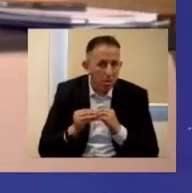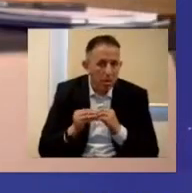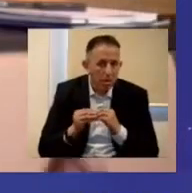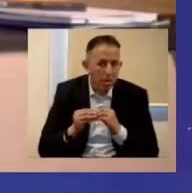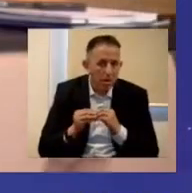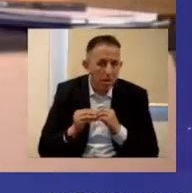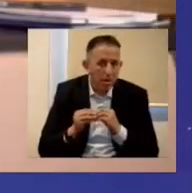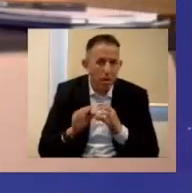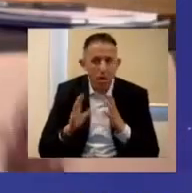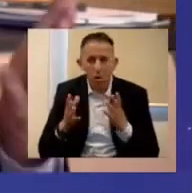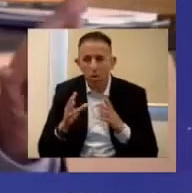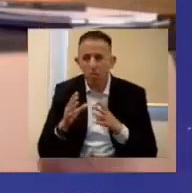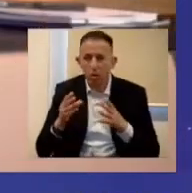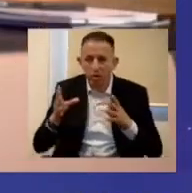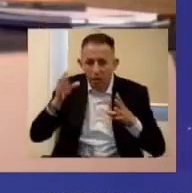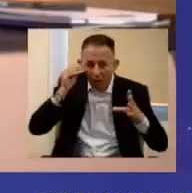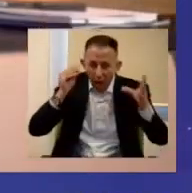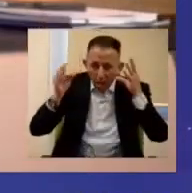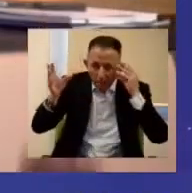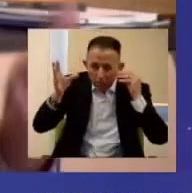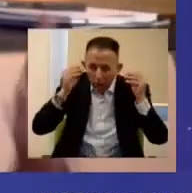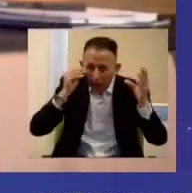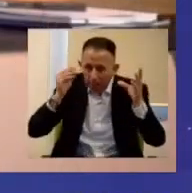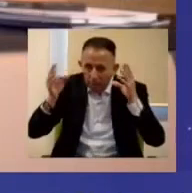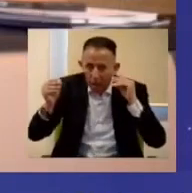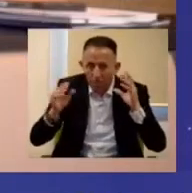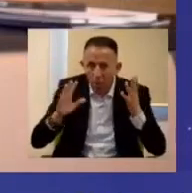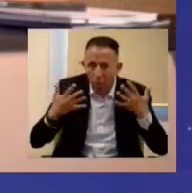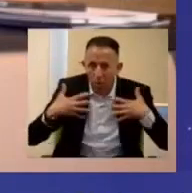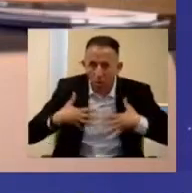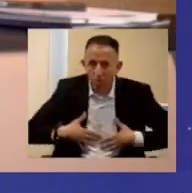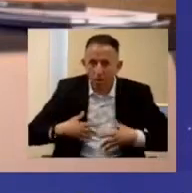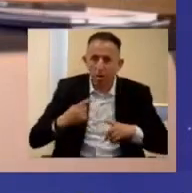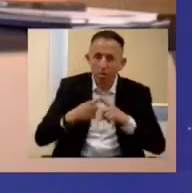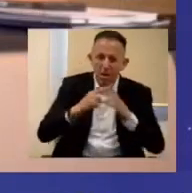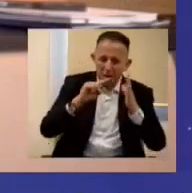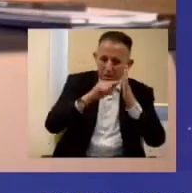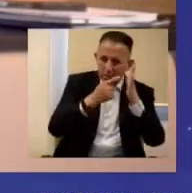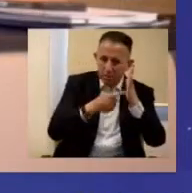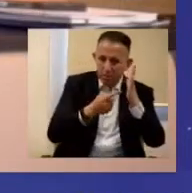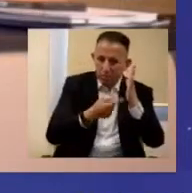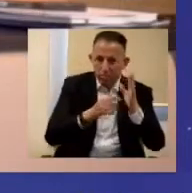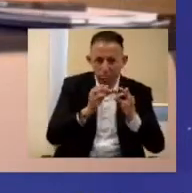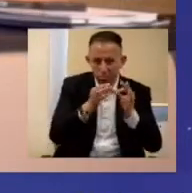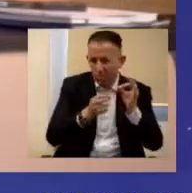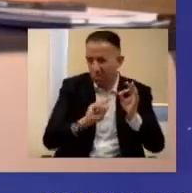it's very difficult. So what I'd like to hear you about that. Thank you.